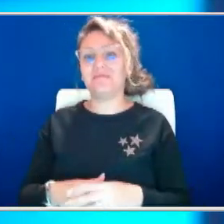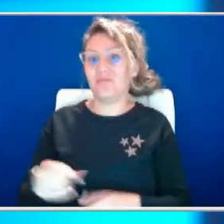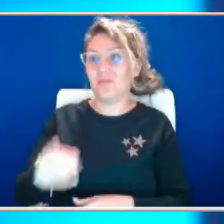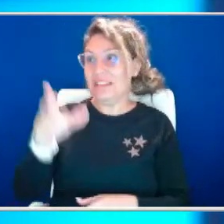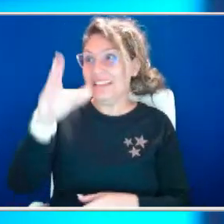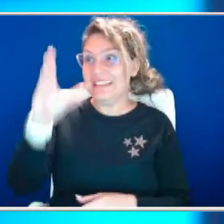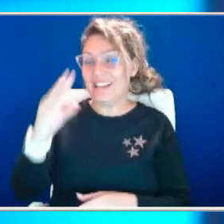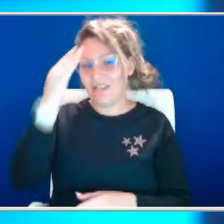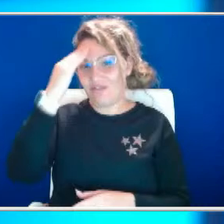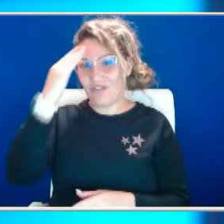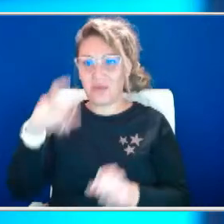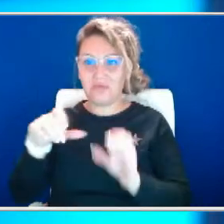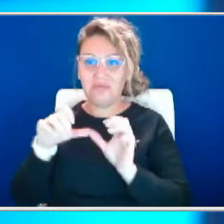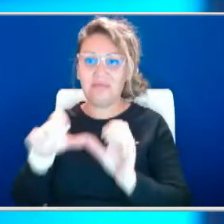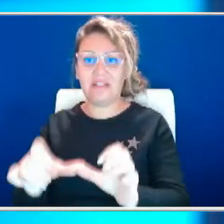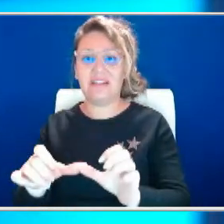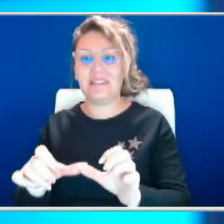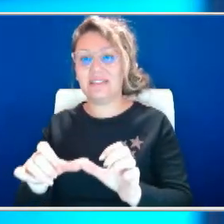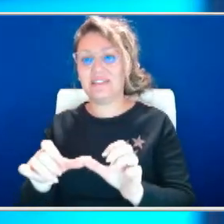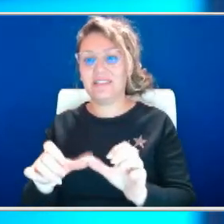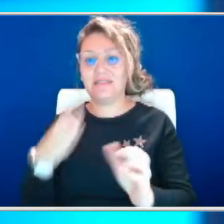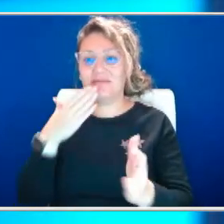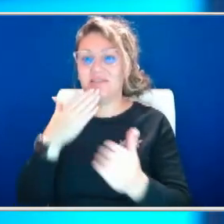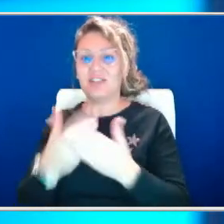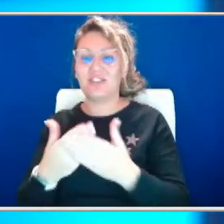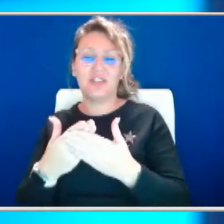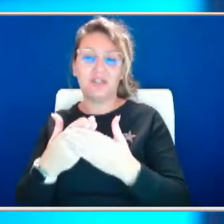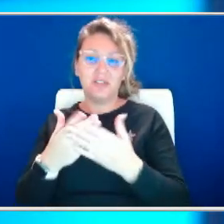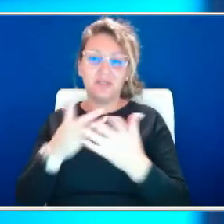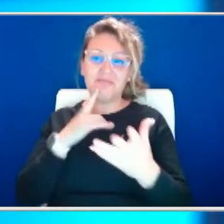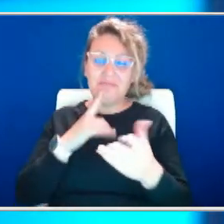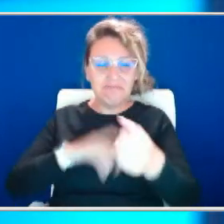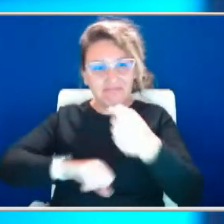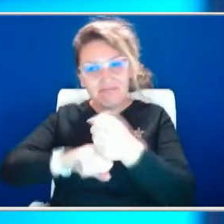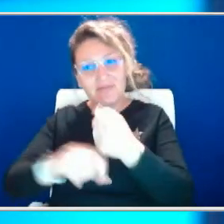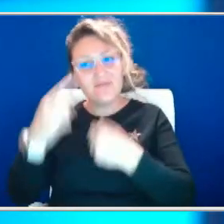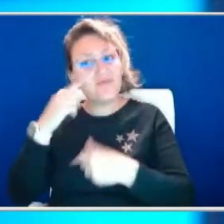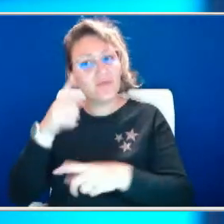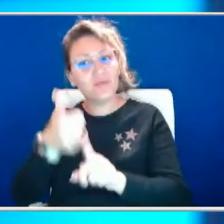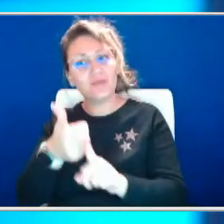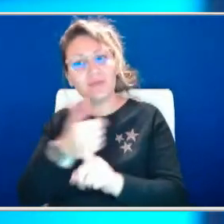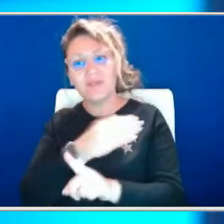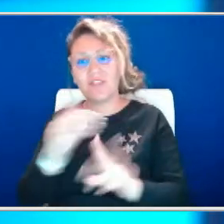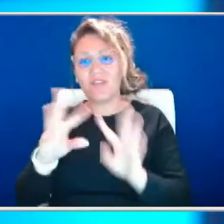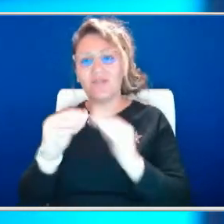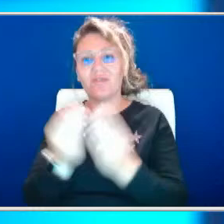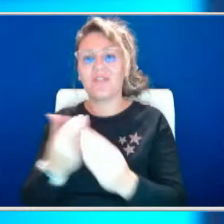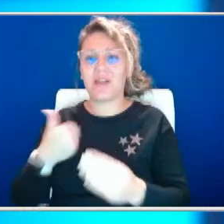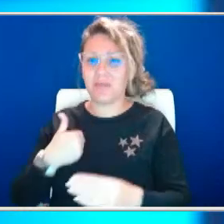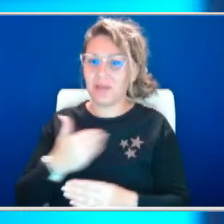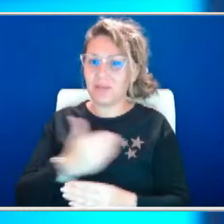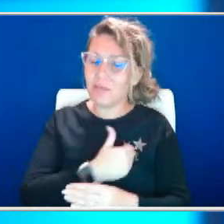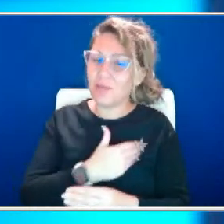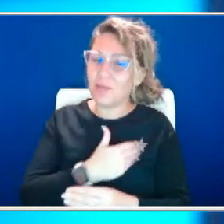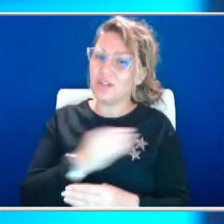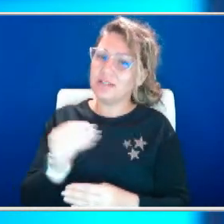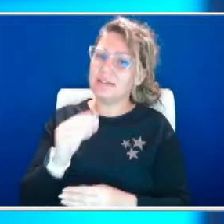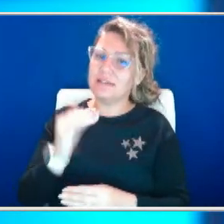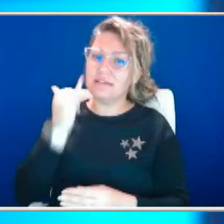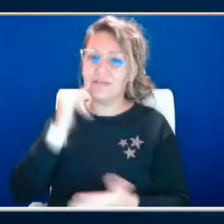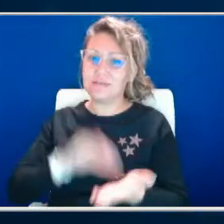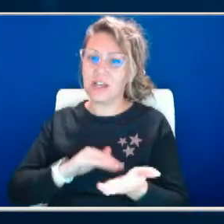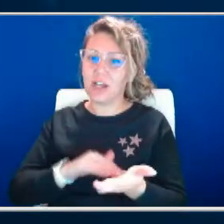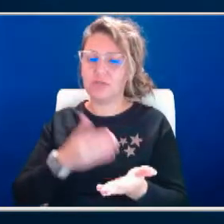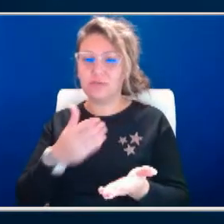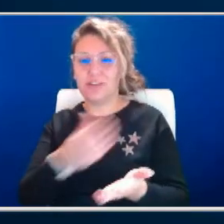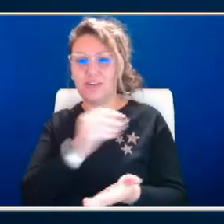continue to kind of be a good ambassadors for yourself and for your family members, and if you're a physician out there, your patients.